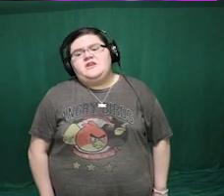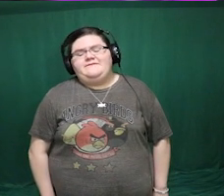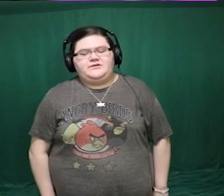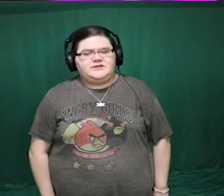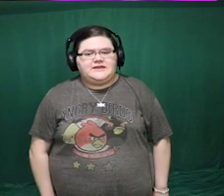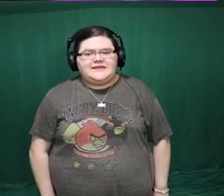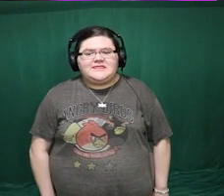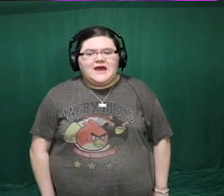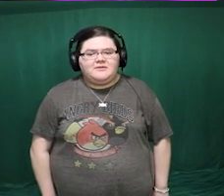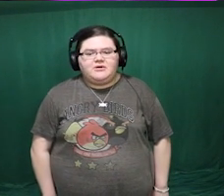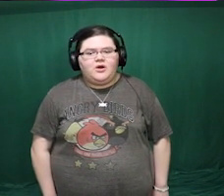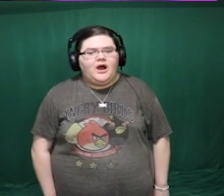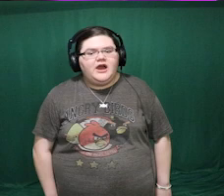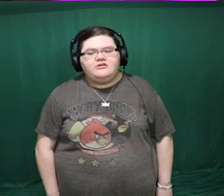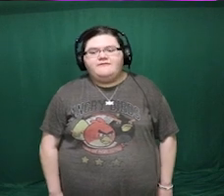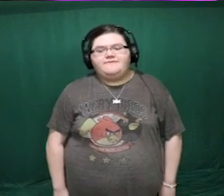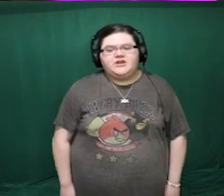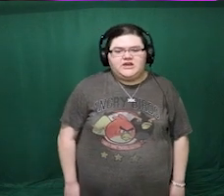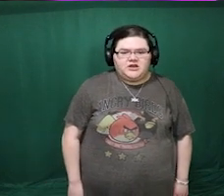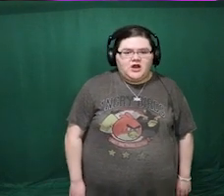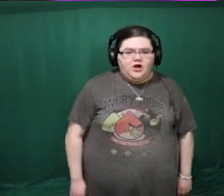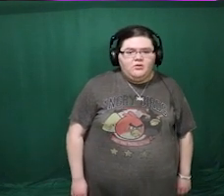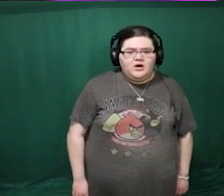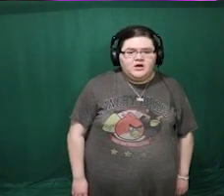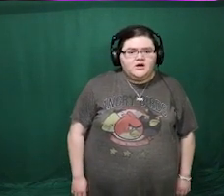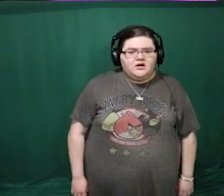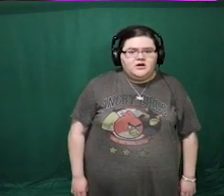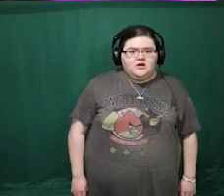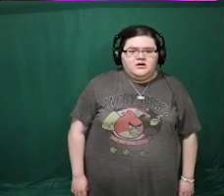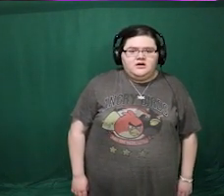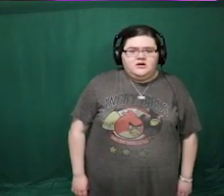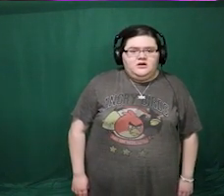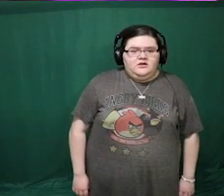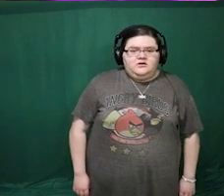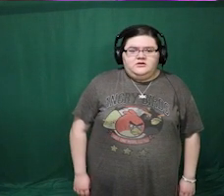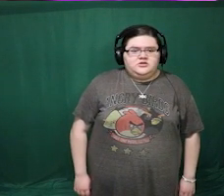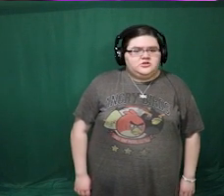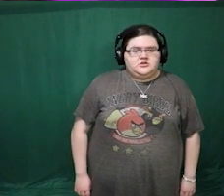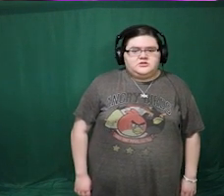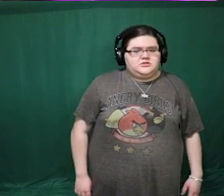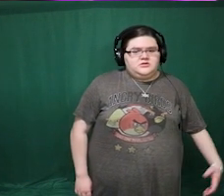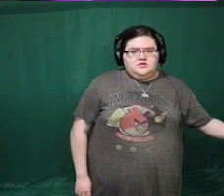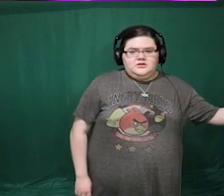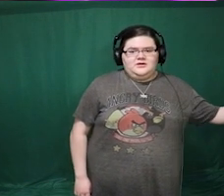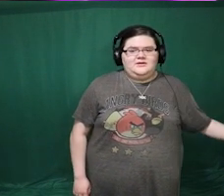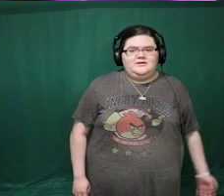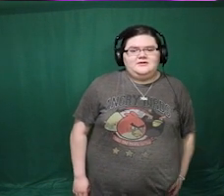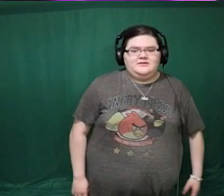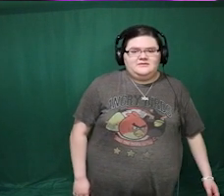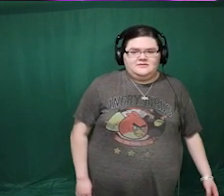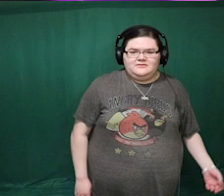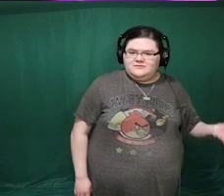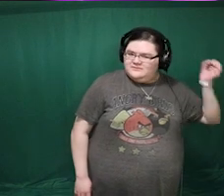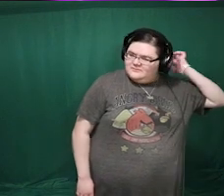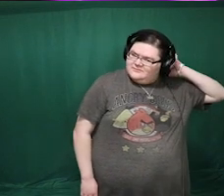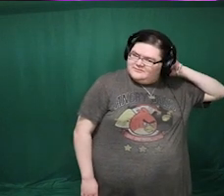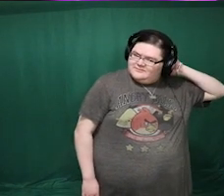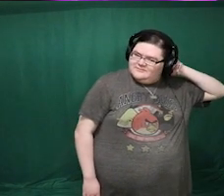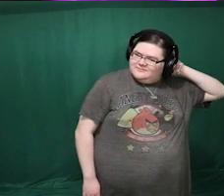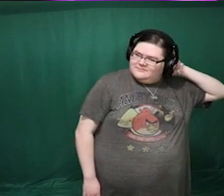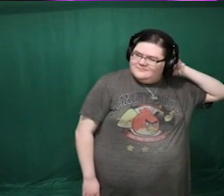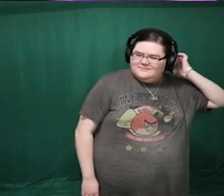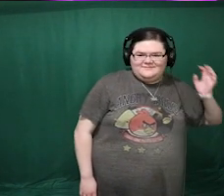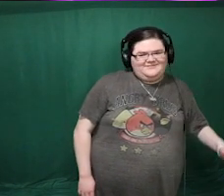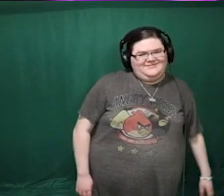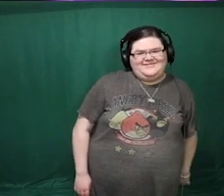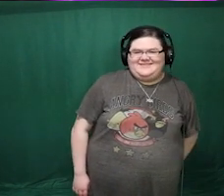I've never seen that, bro. I don't freaking know. I'm so angry that this has been finished. No, it's Toby. Toby fucking fucked